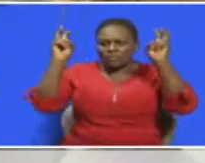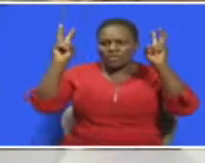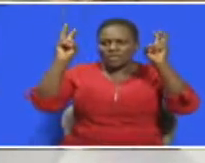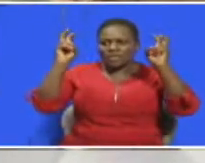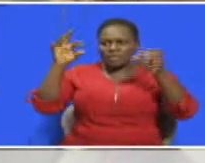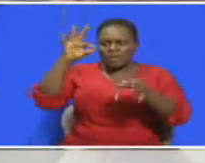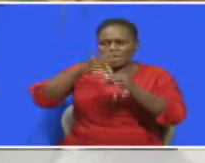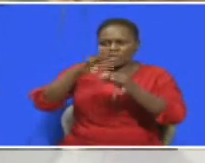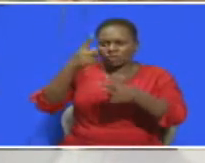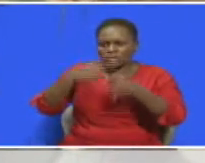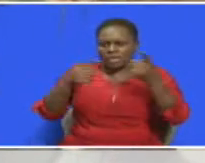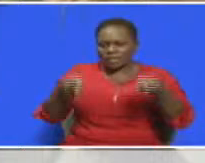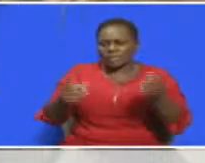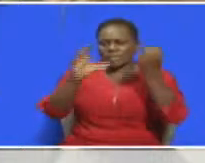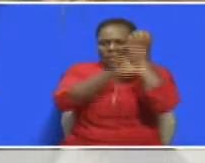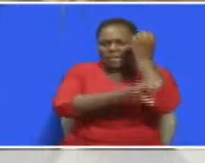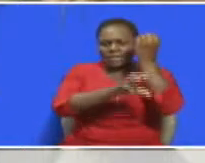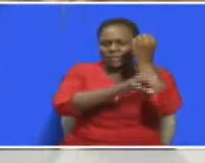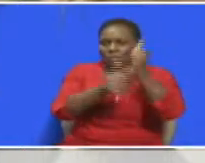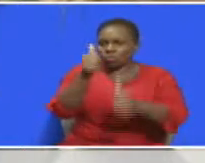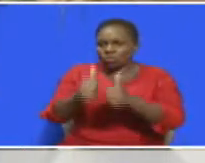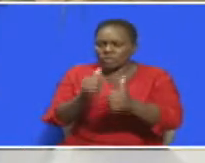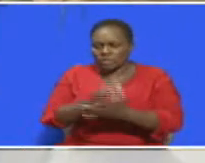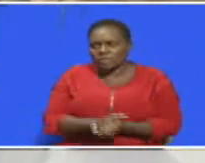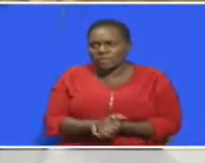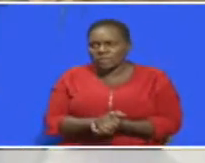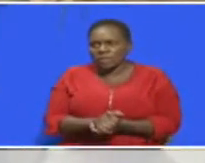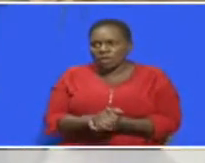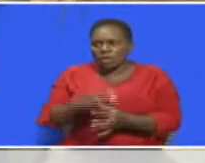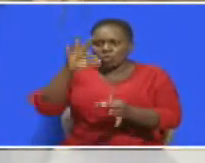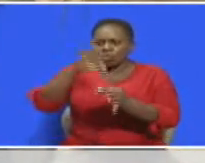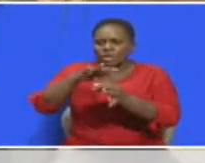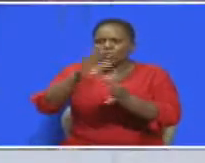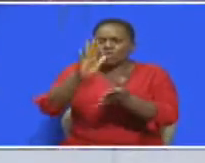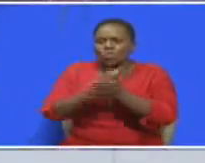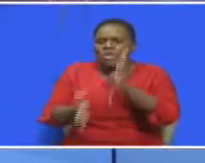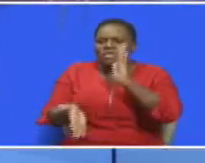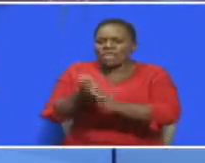their theme for this election here in the country, which is Uchaguzi Bila Noma.